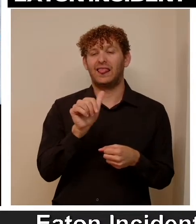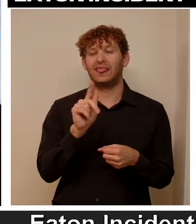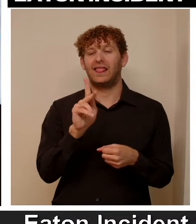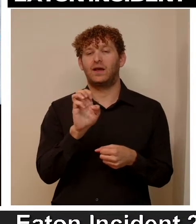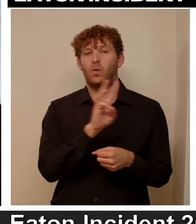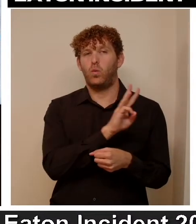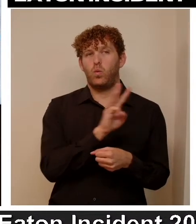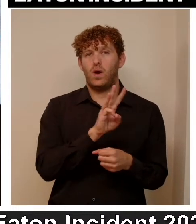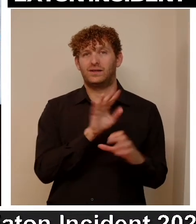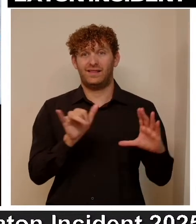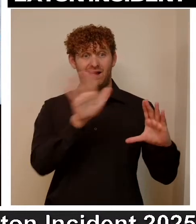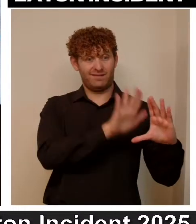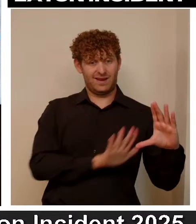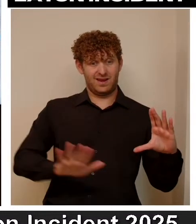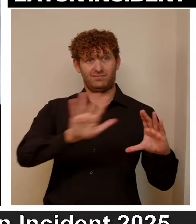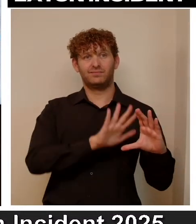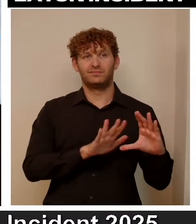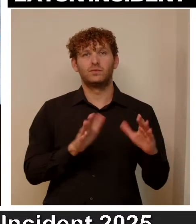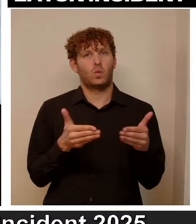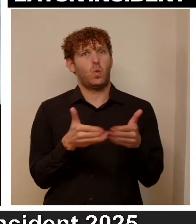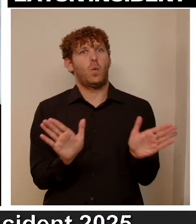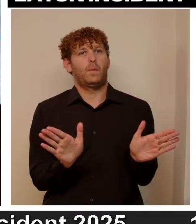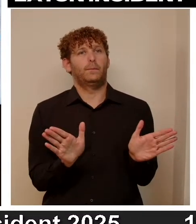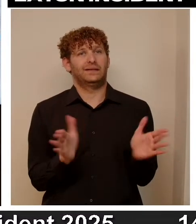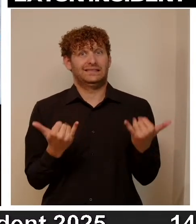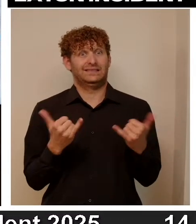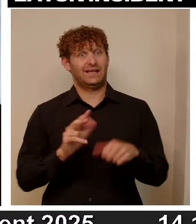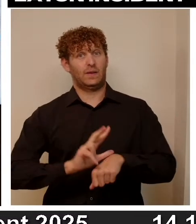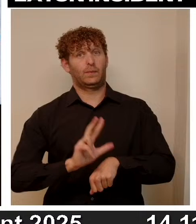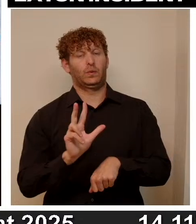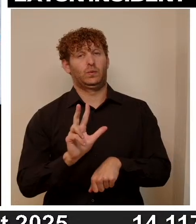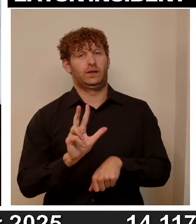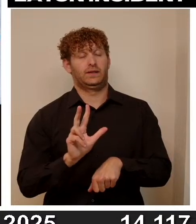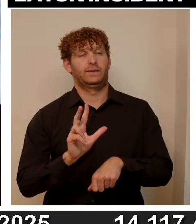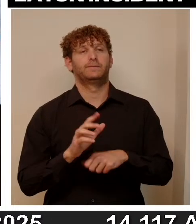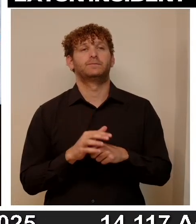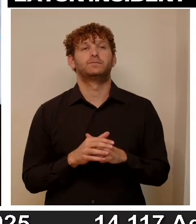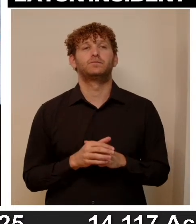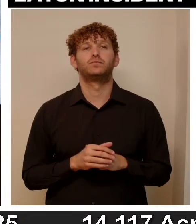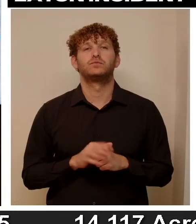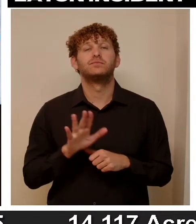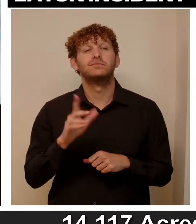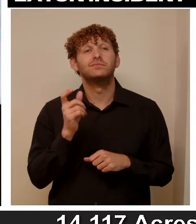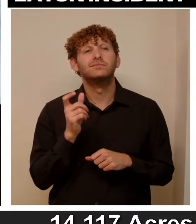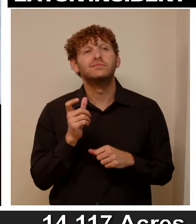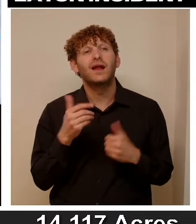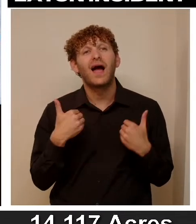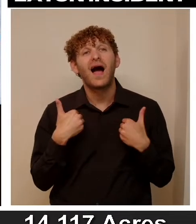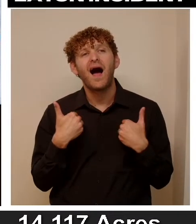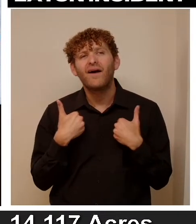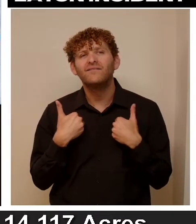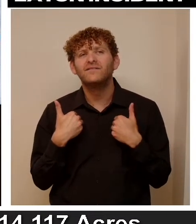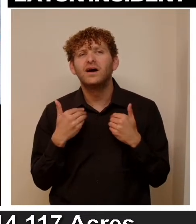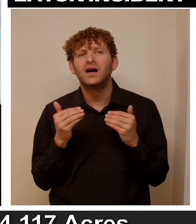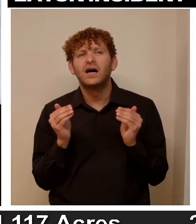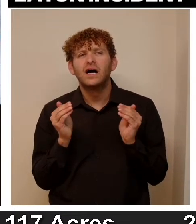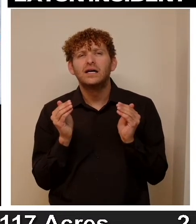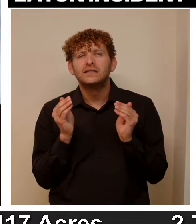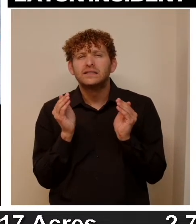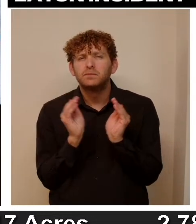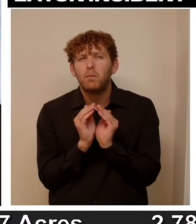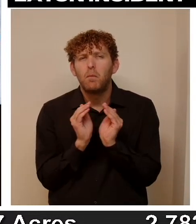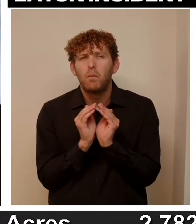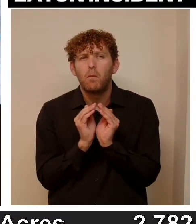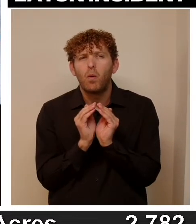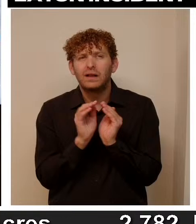been opened as of 3 o'clock today. There is a small spot up above. It's going to be south of Harriet will